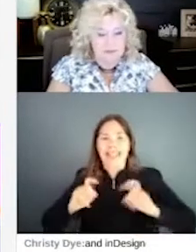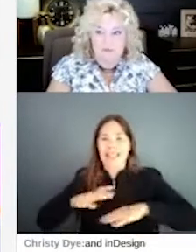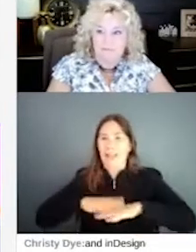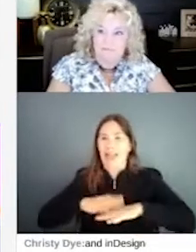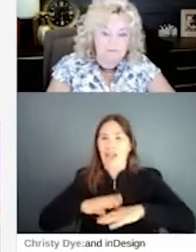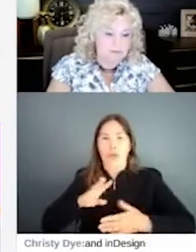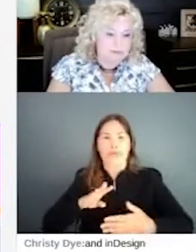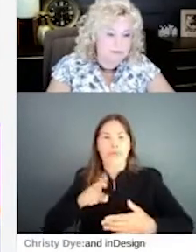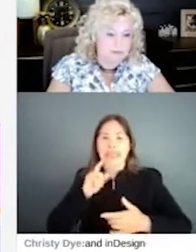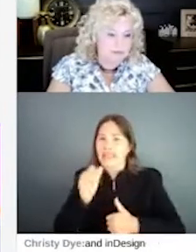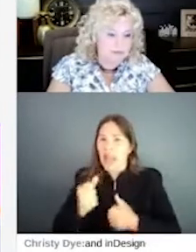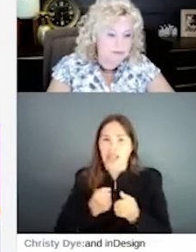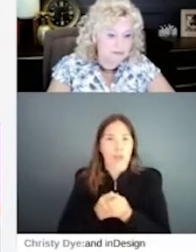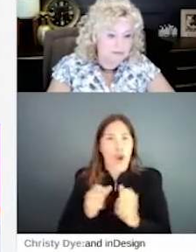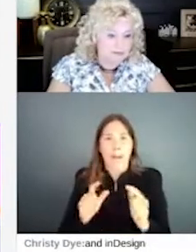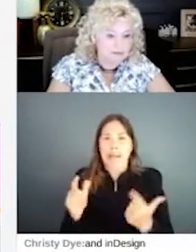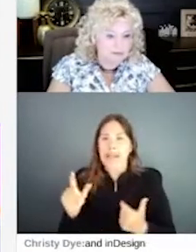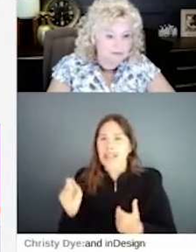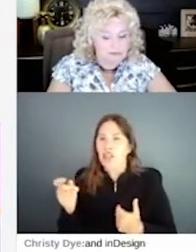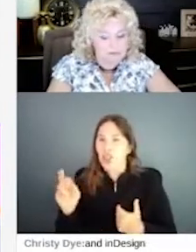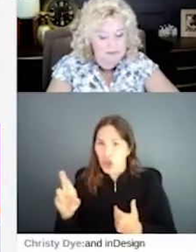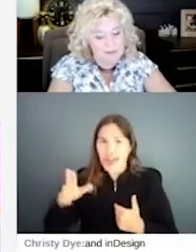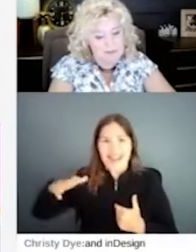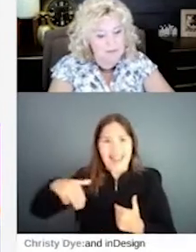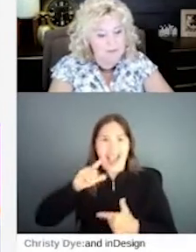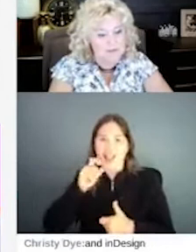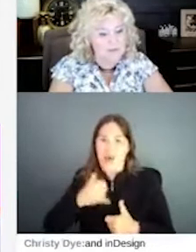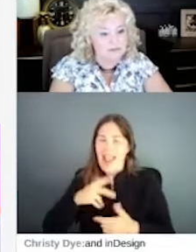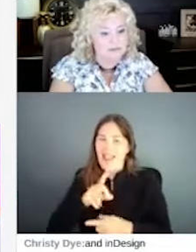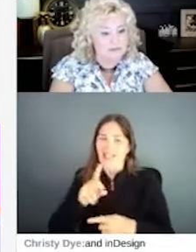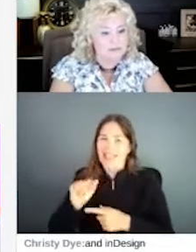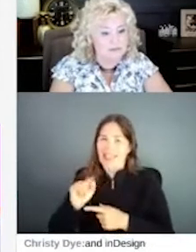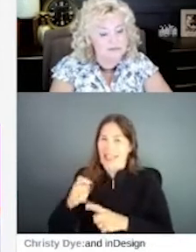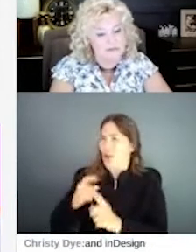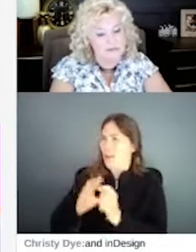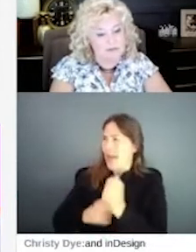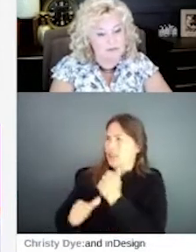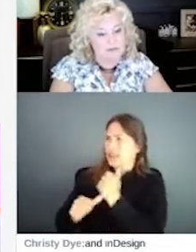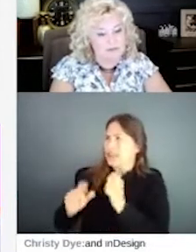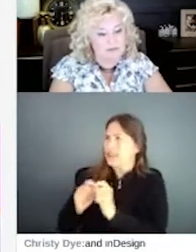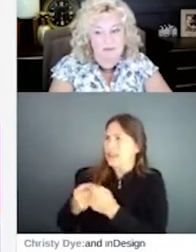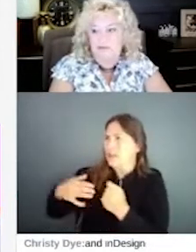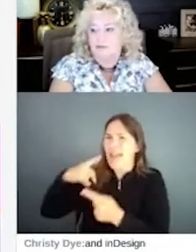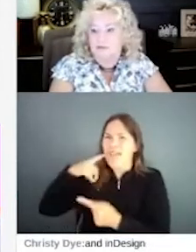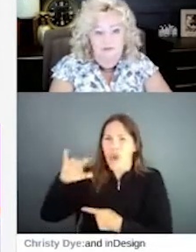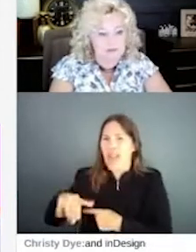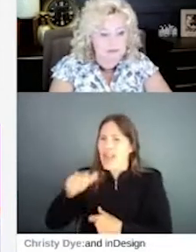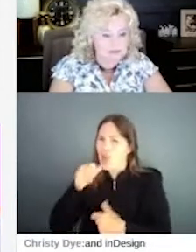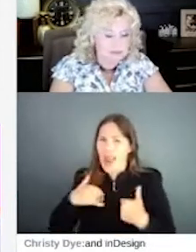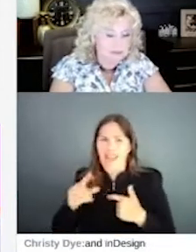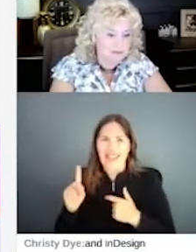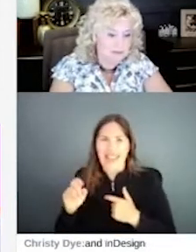support Big Sur. We're working on that. I don't have a date from our systems team yet on that. I know that